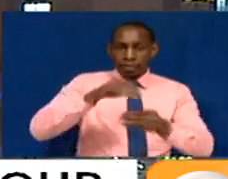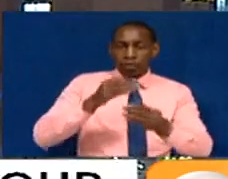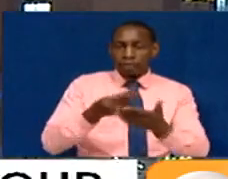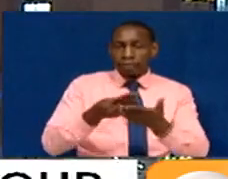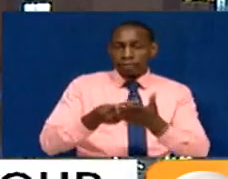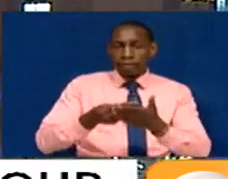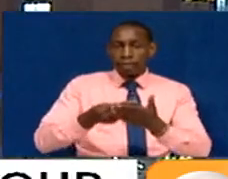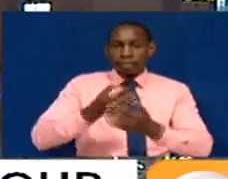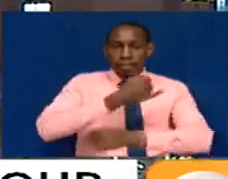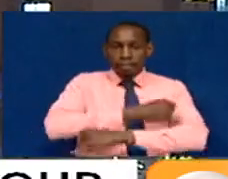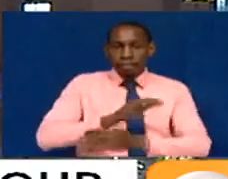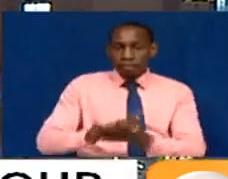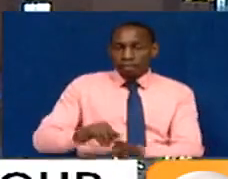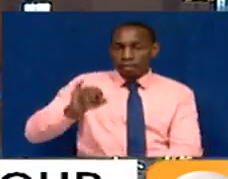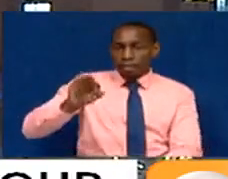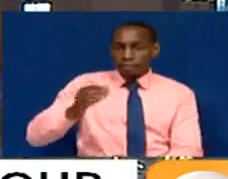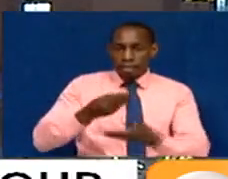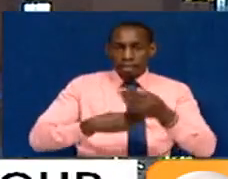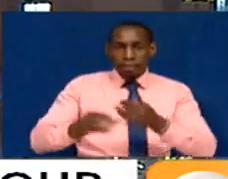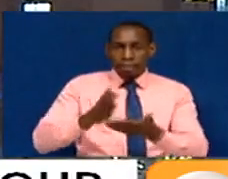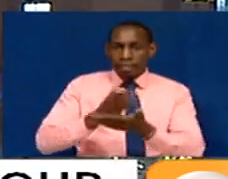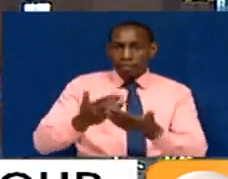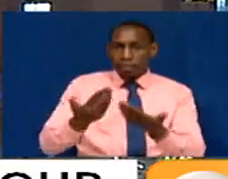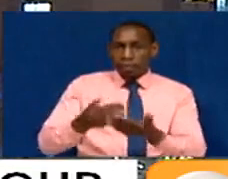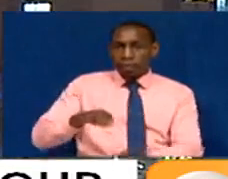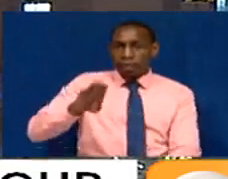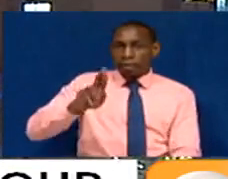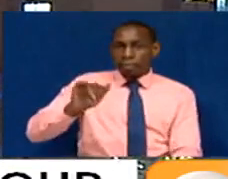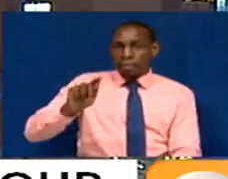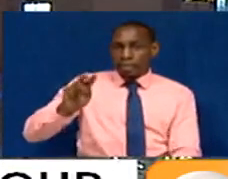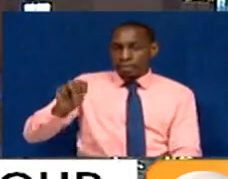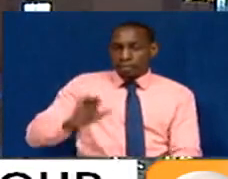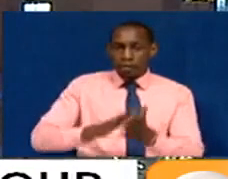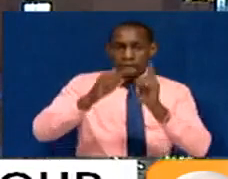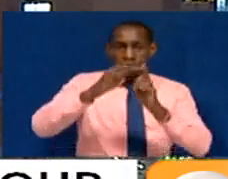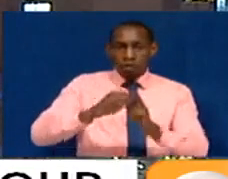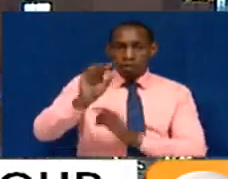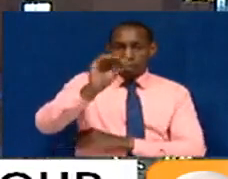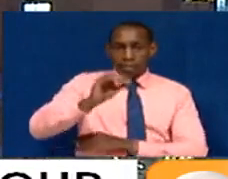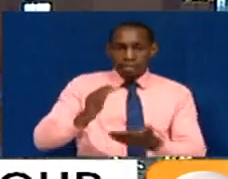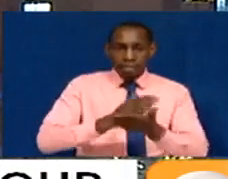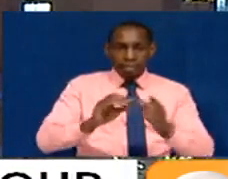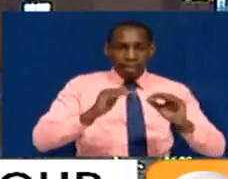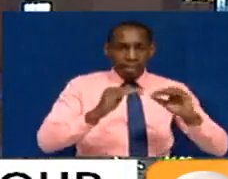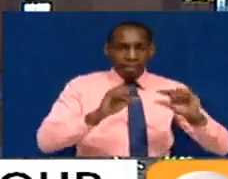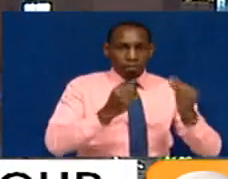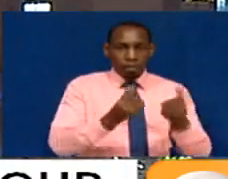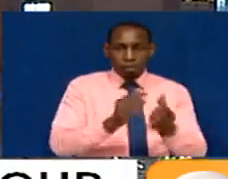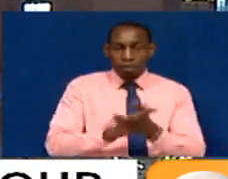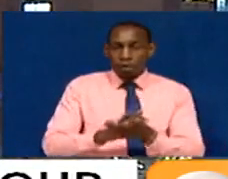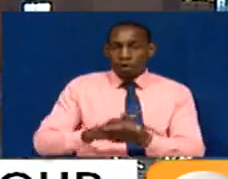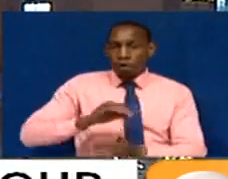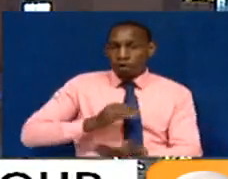financial institutions. IFC bought off the shares from Britam Investments, bringing the total percentage share of Equity Group owned by